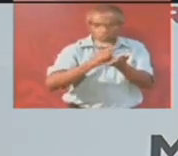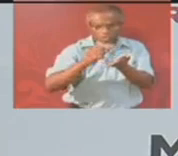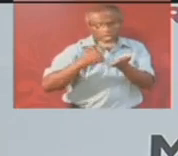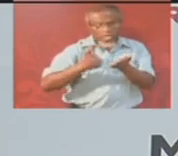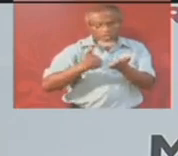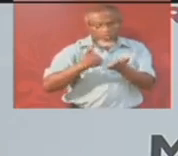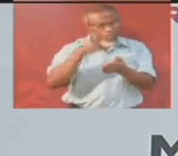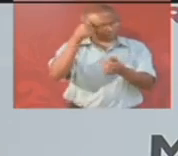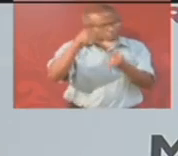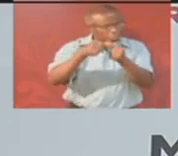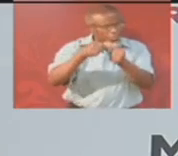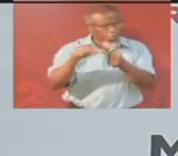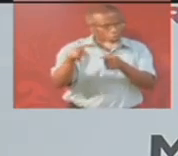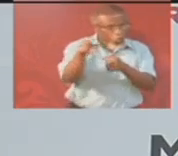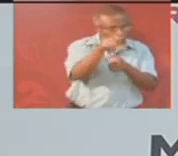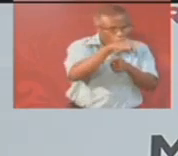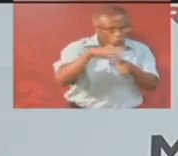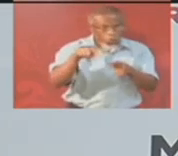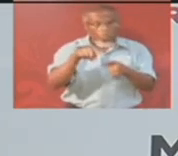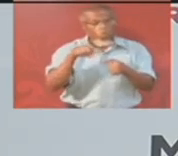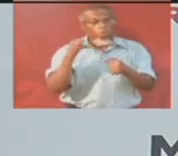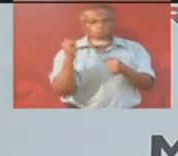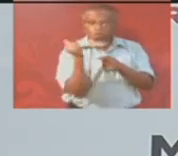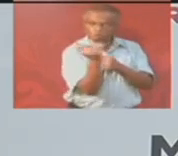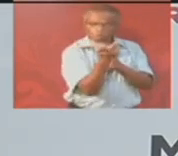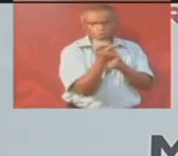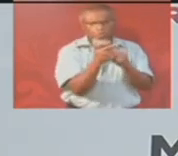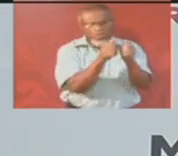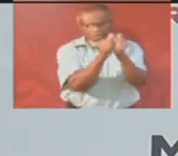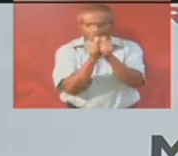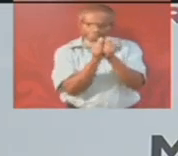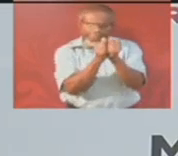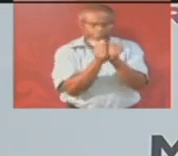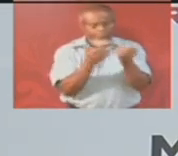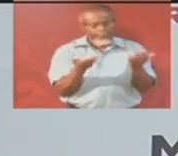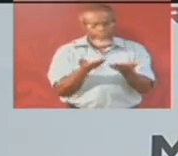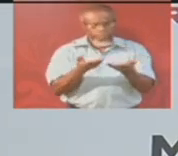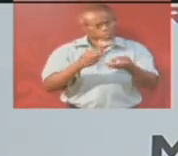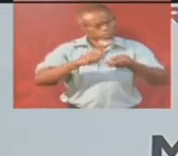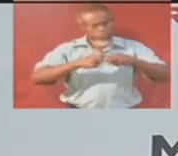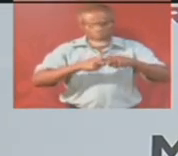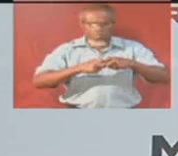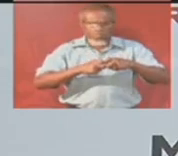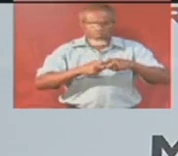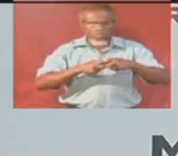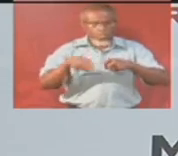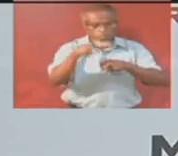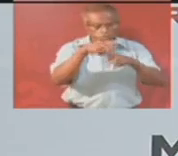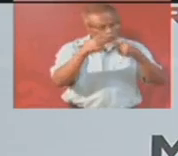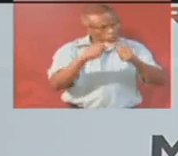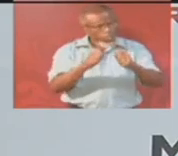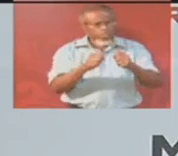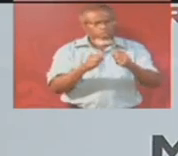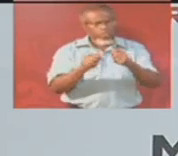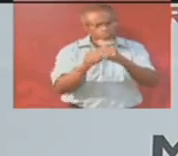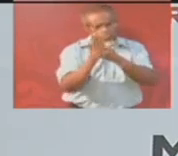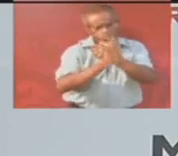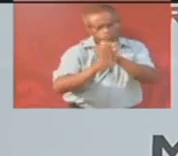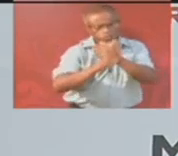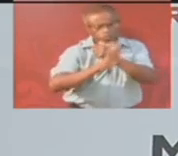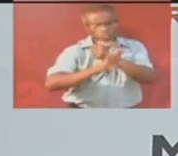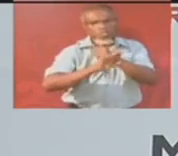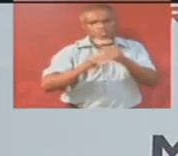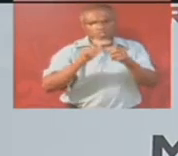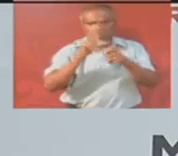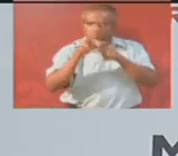We urge everyone to do their part to safeguard the health of our nation. Be safe and enjoy the rest of your